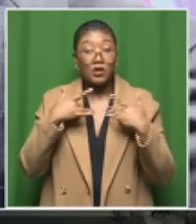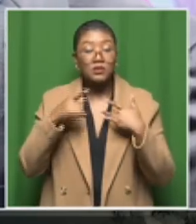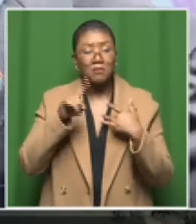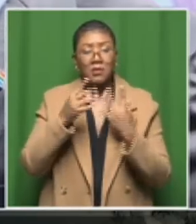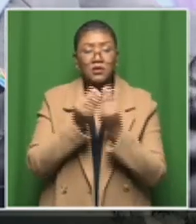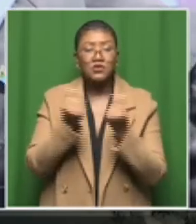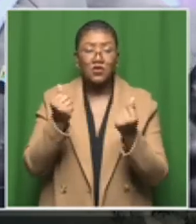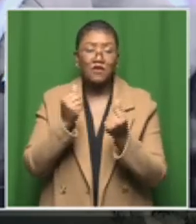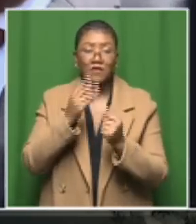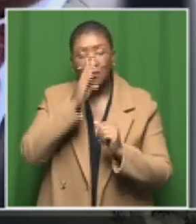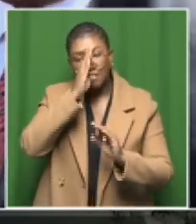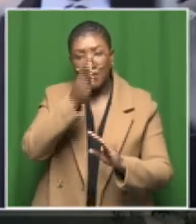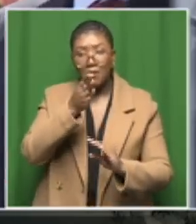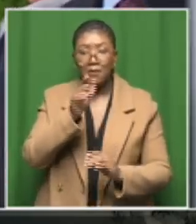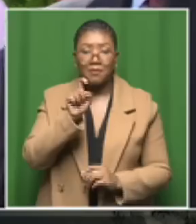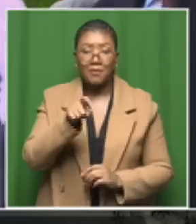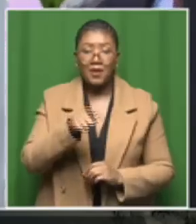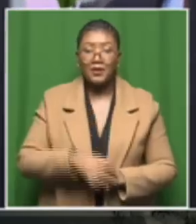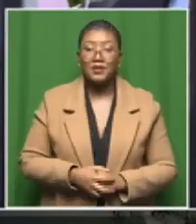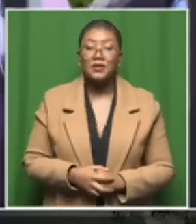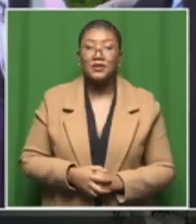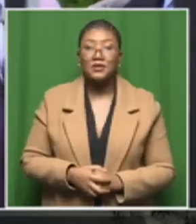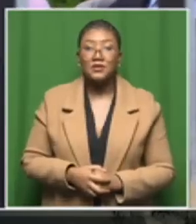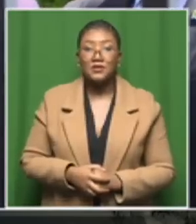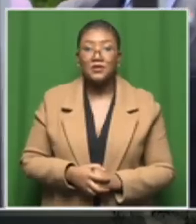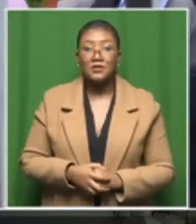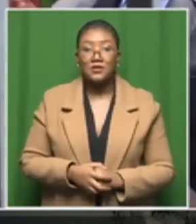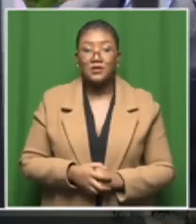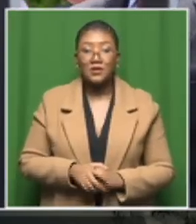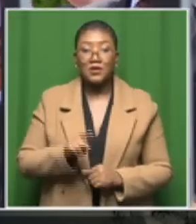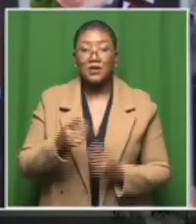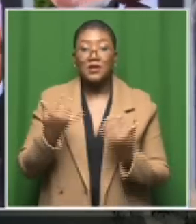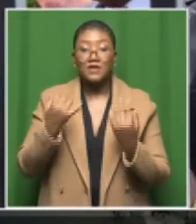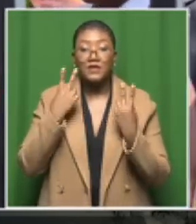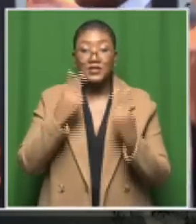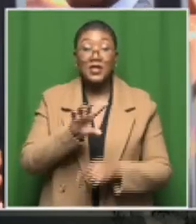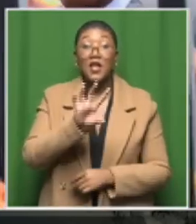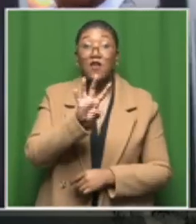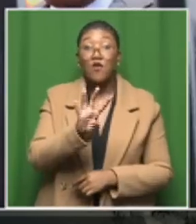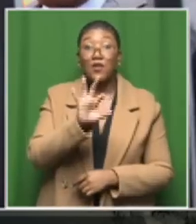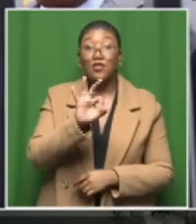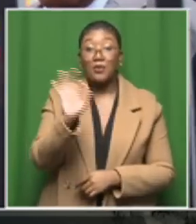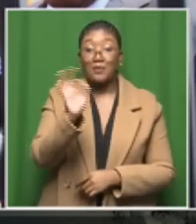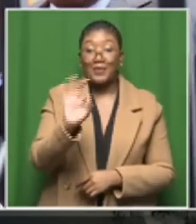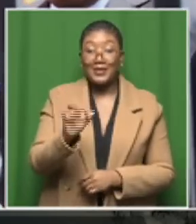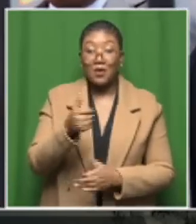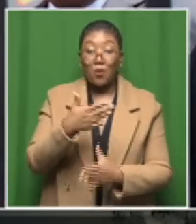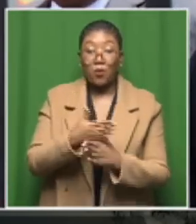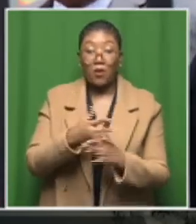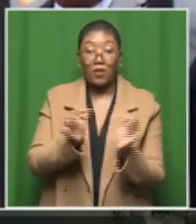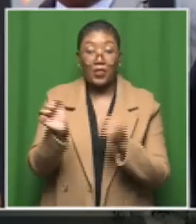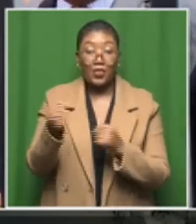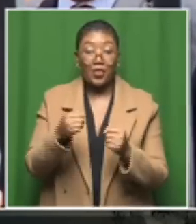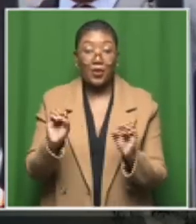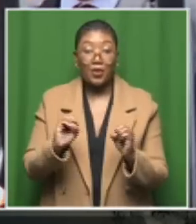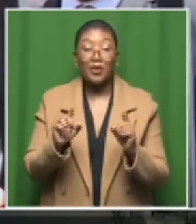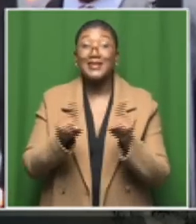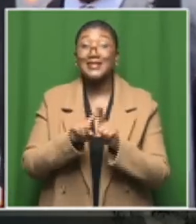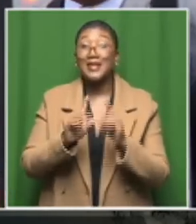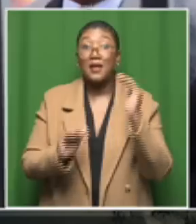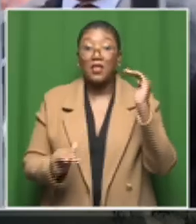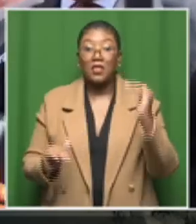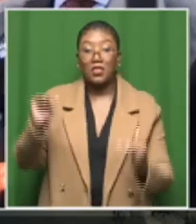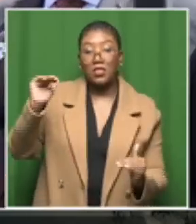we must look at our internal fault lines of the 43% unemployment, the inequality which is largely defined by race.